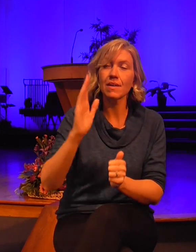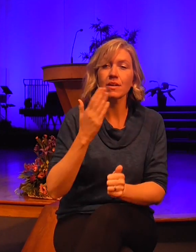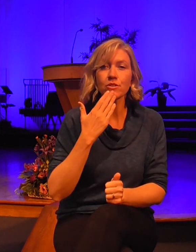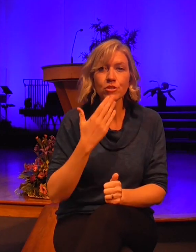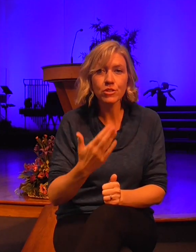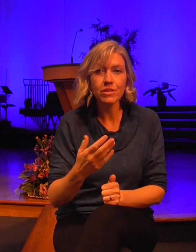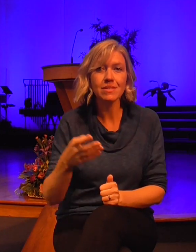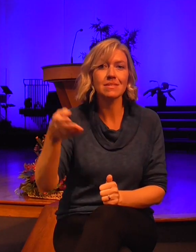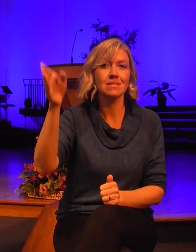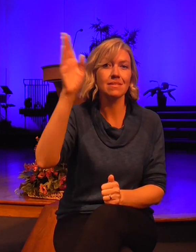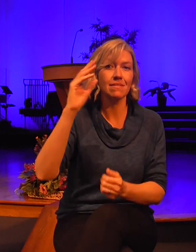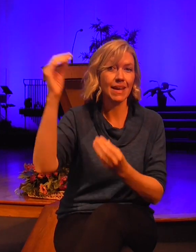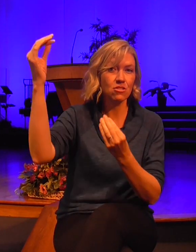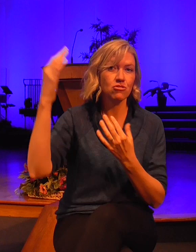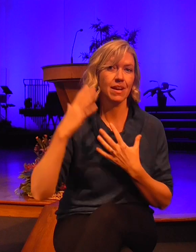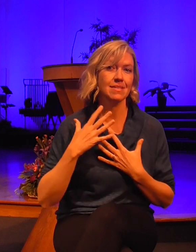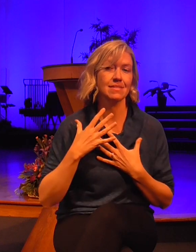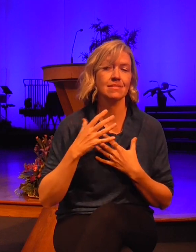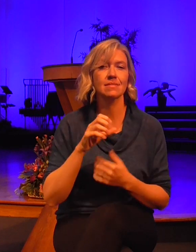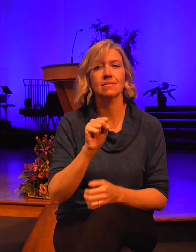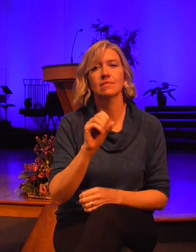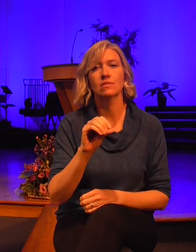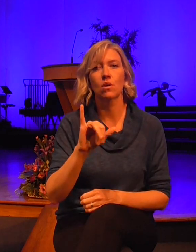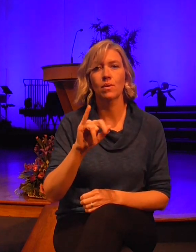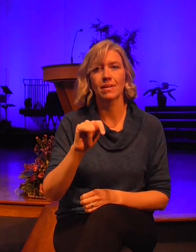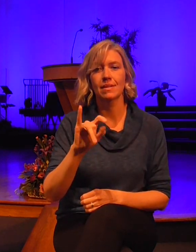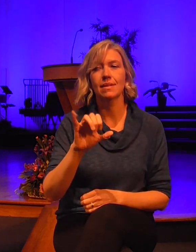divine grace. And so it is.